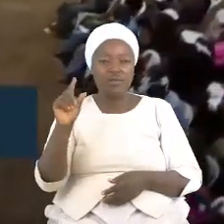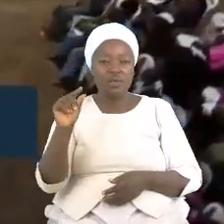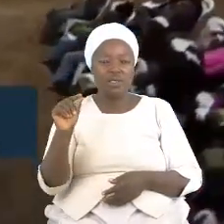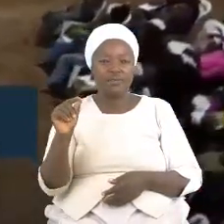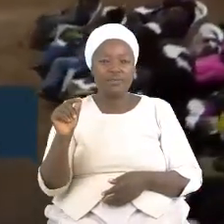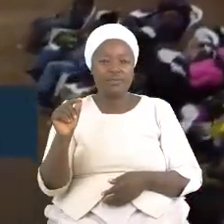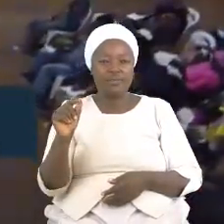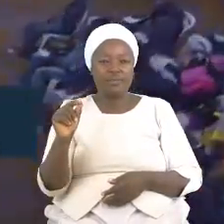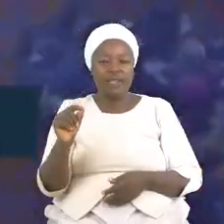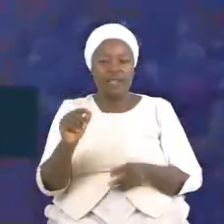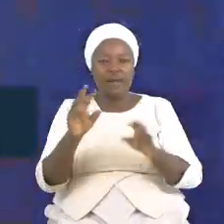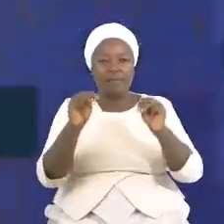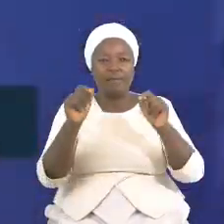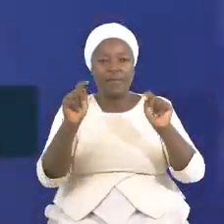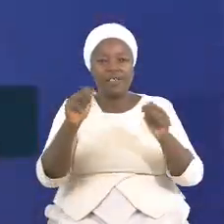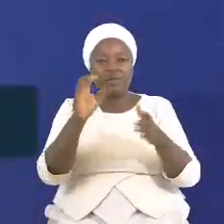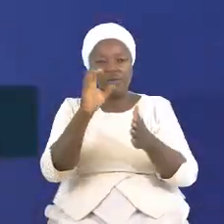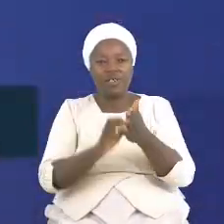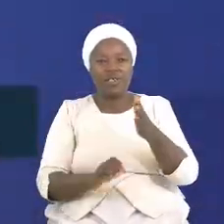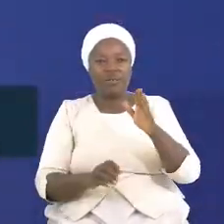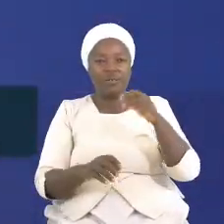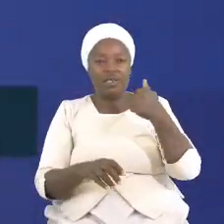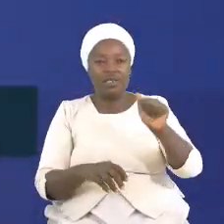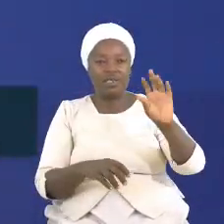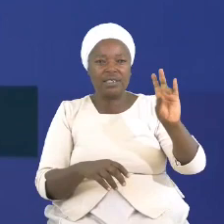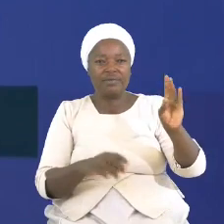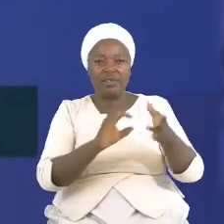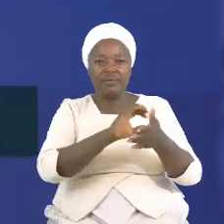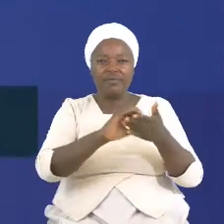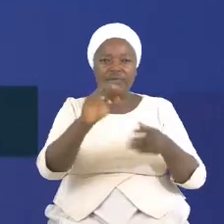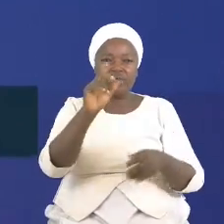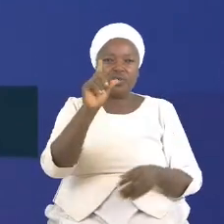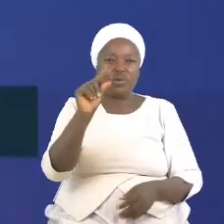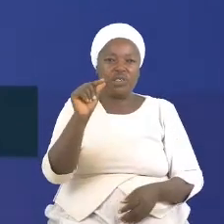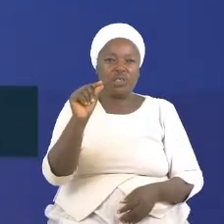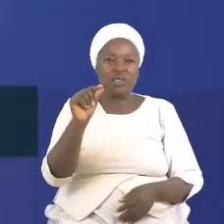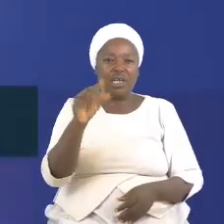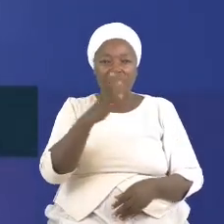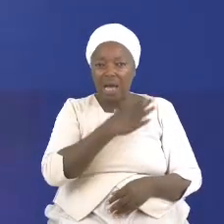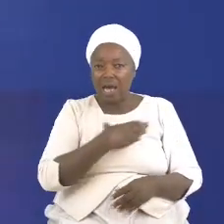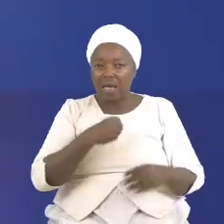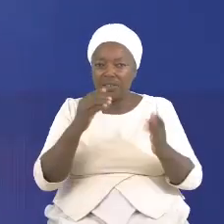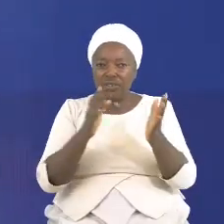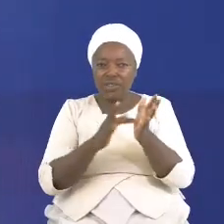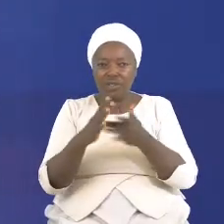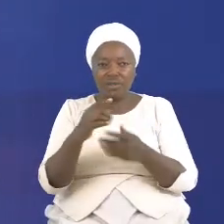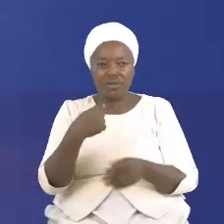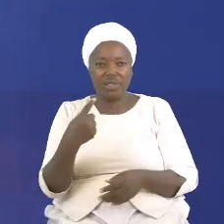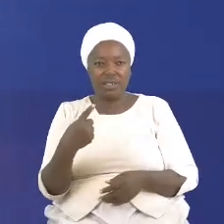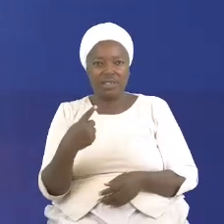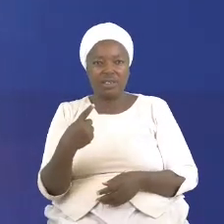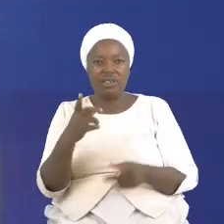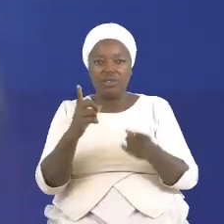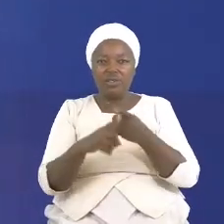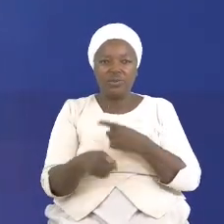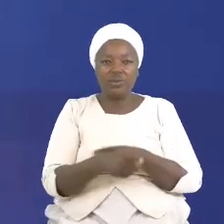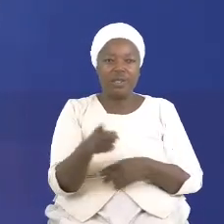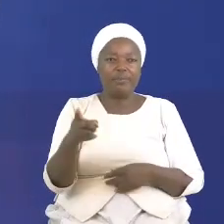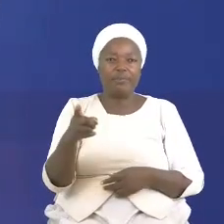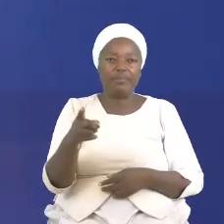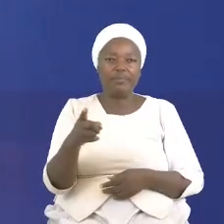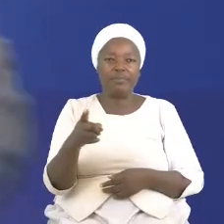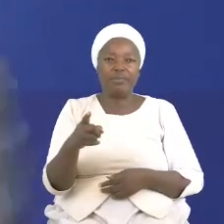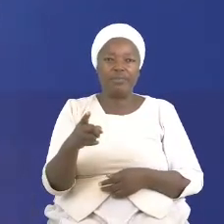17, reading from verse 20. And Jesus said unto them, all